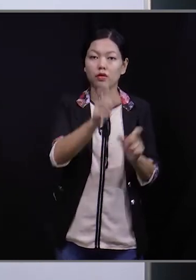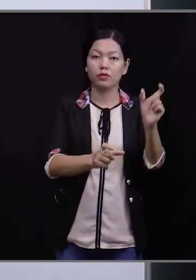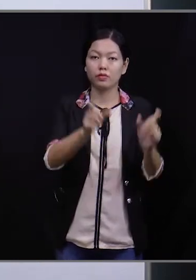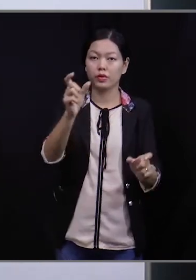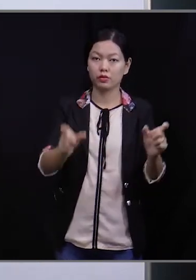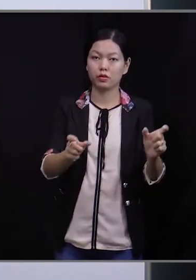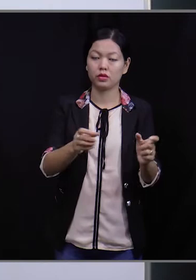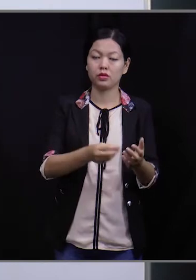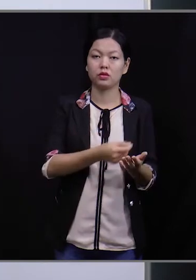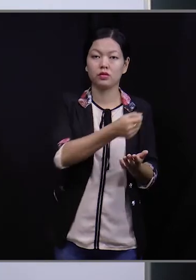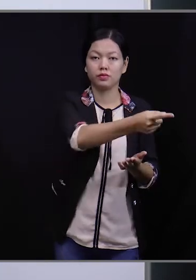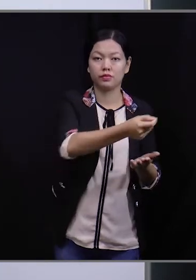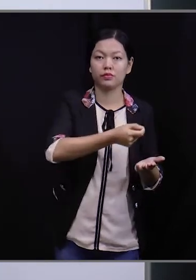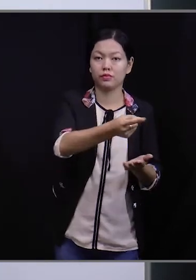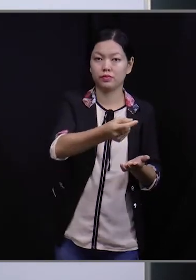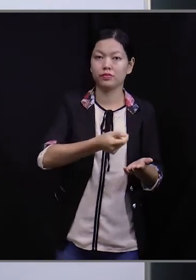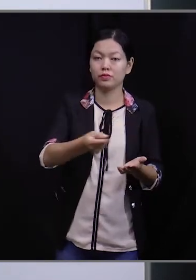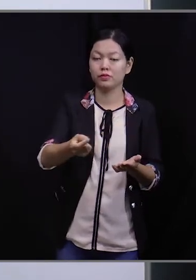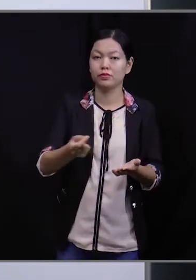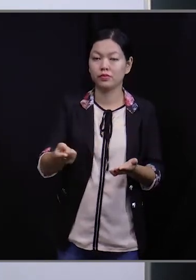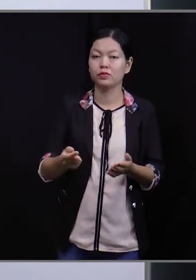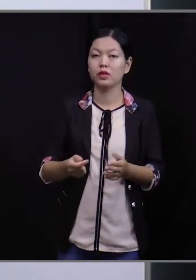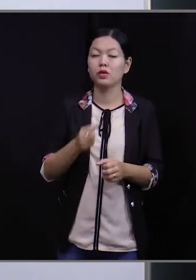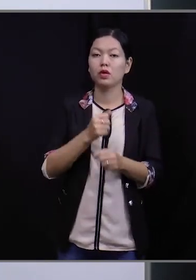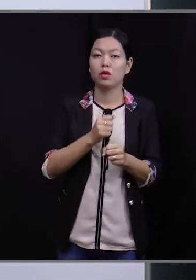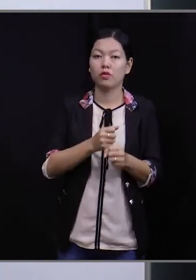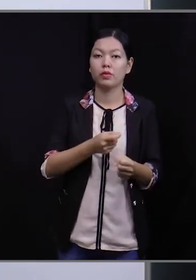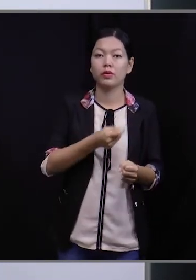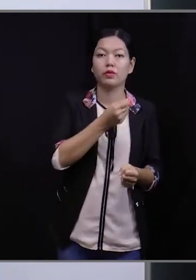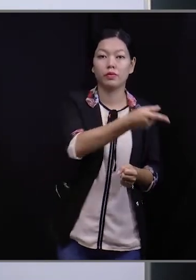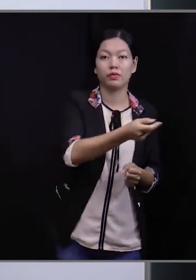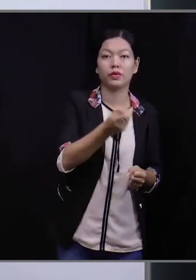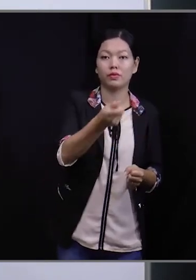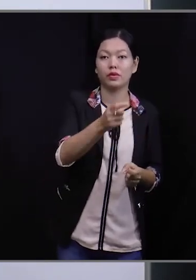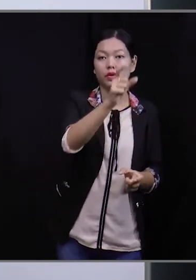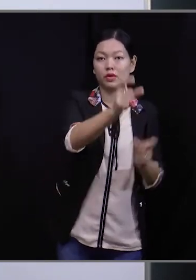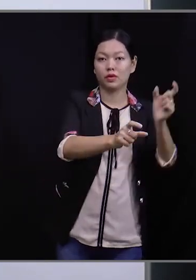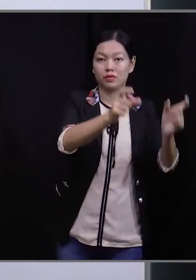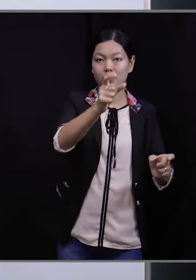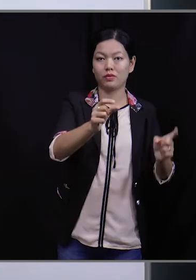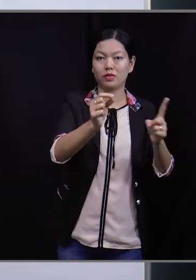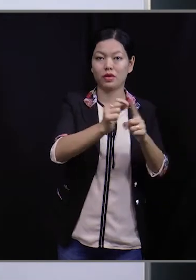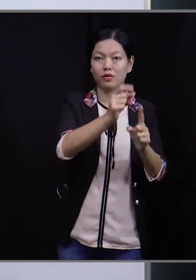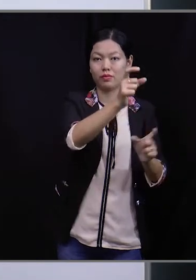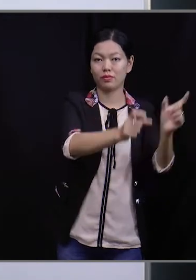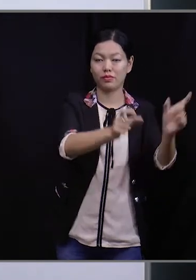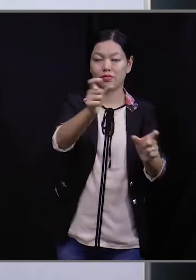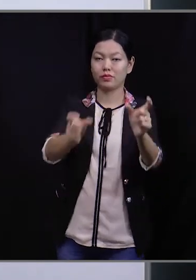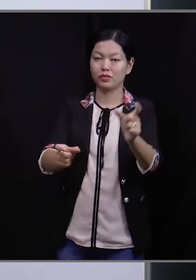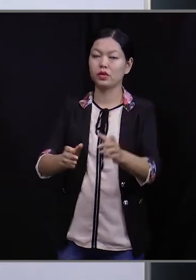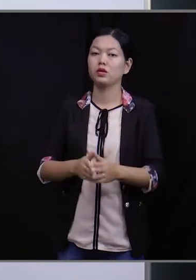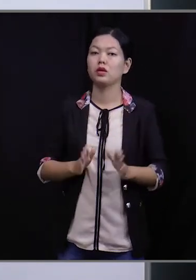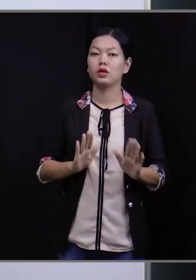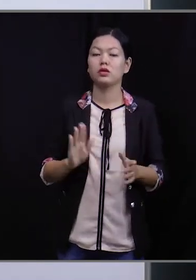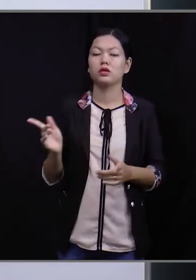public, that is called money supply. Now, this stock of money, when we go in detail, this stock